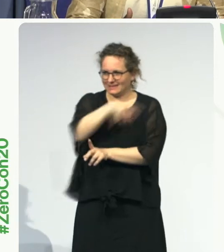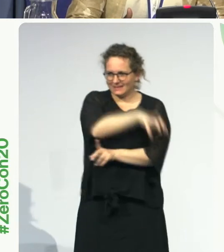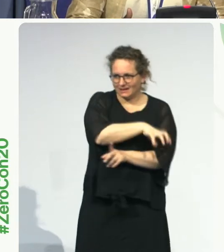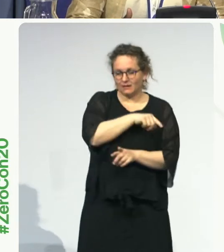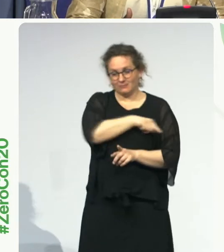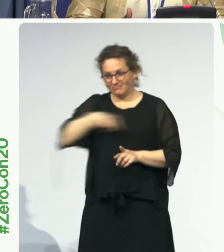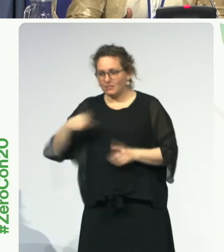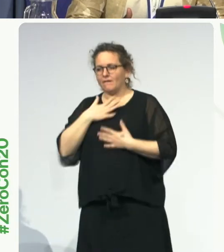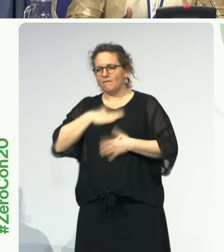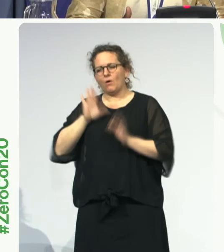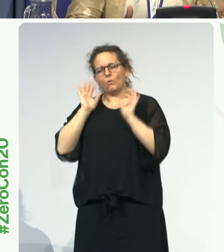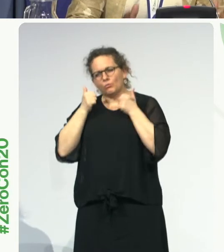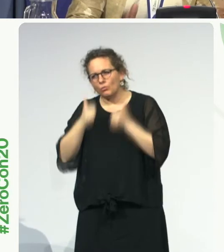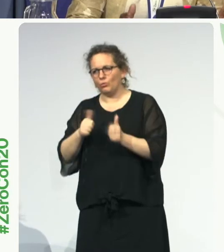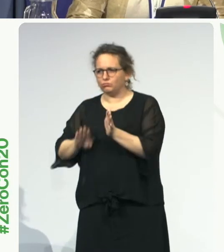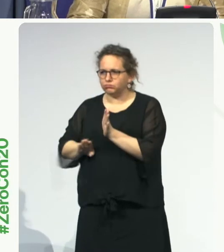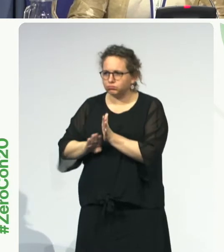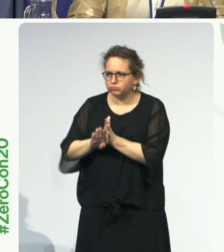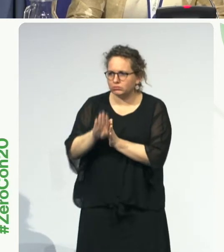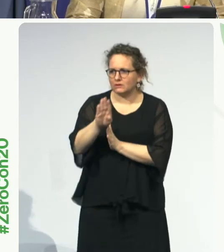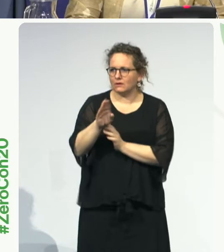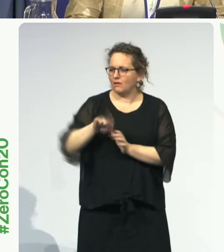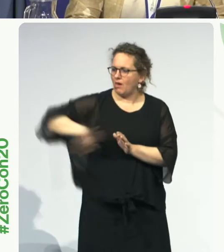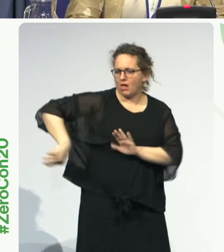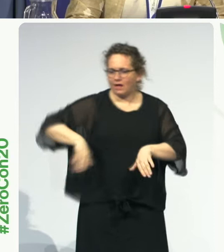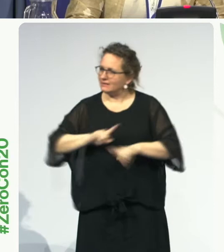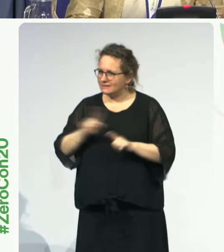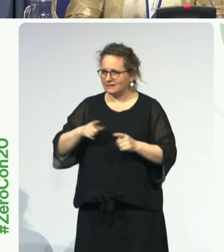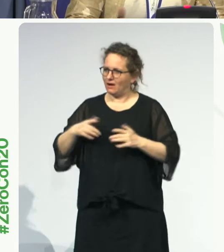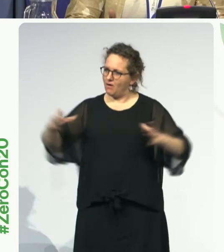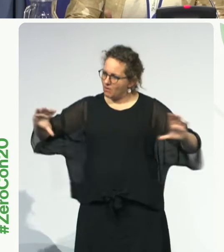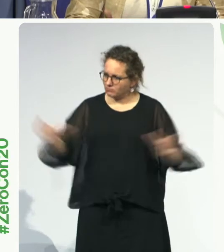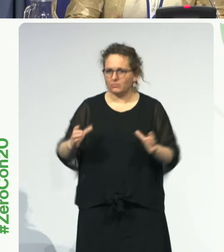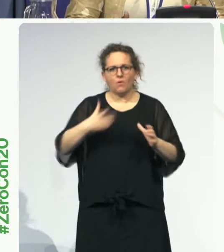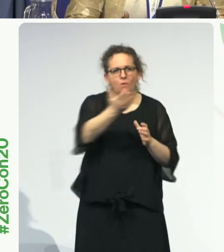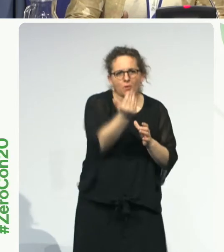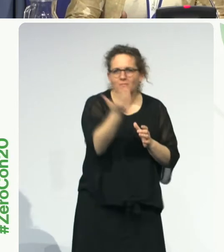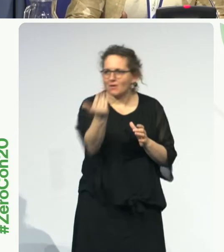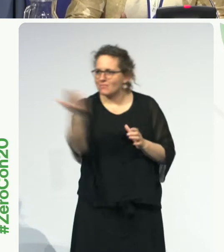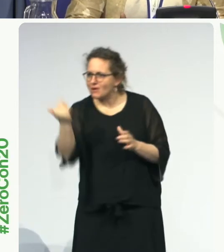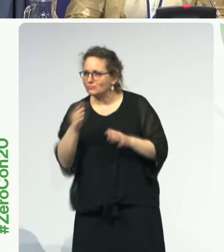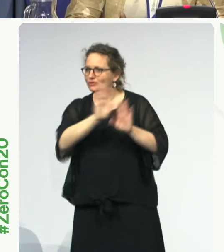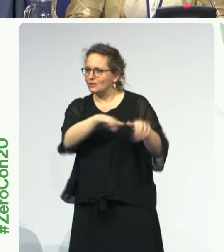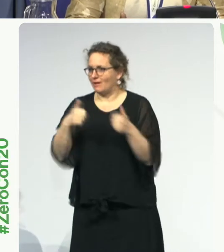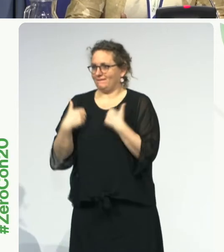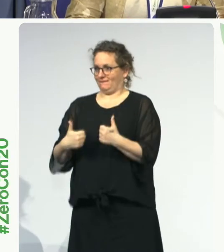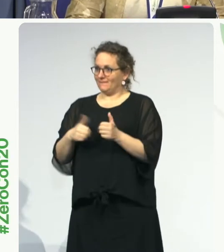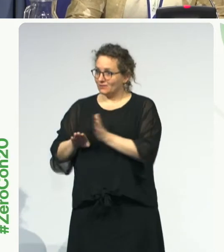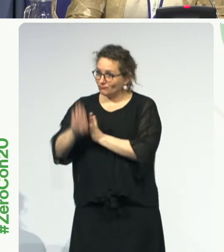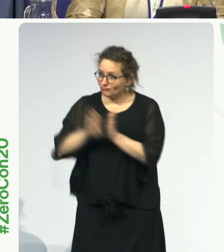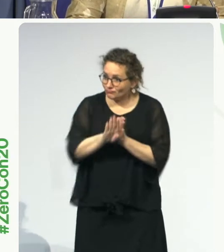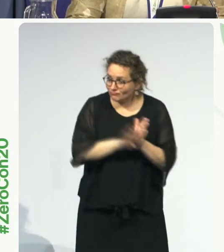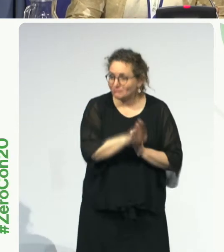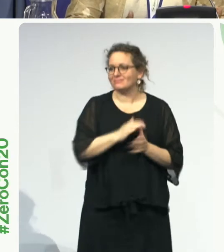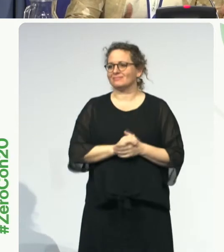behind. These 3 centers, the Tigere centers, have been accommodating children from across the